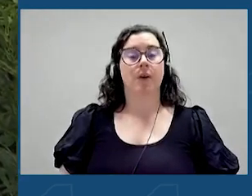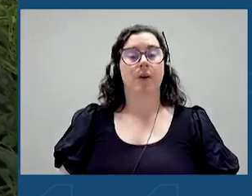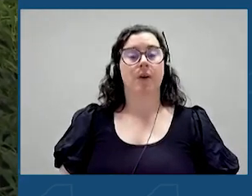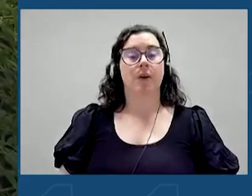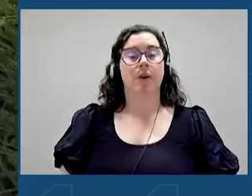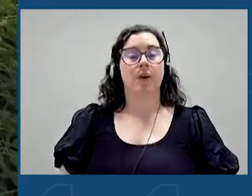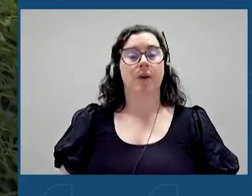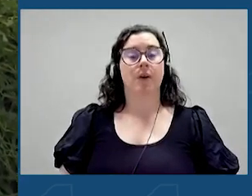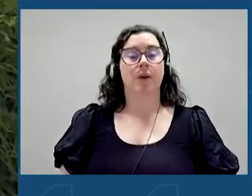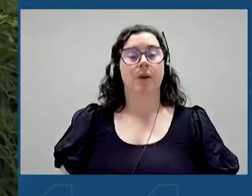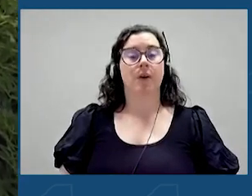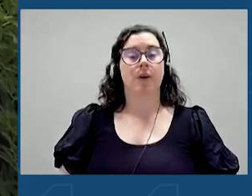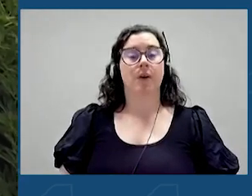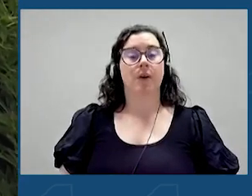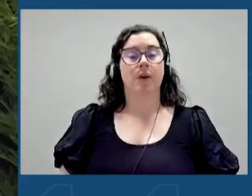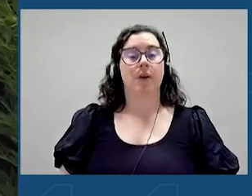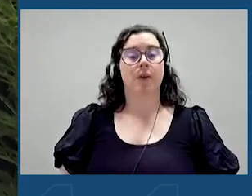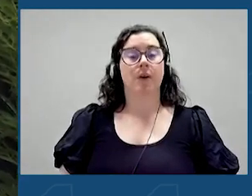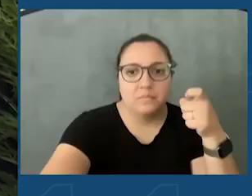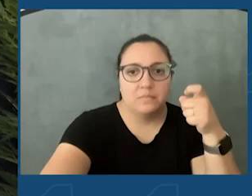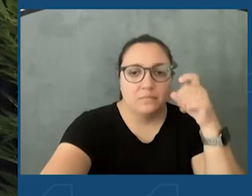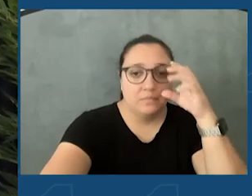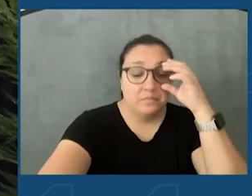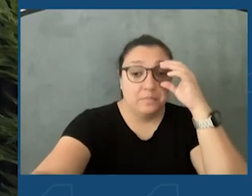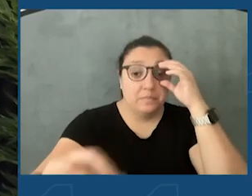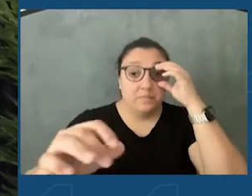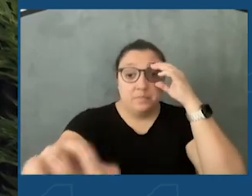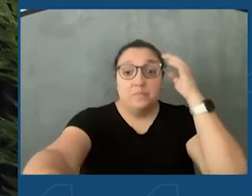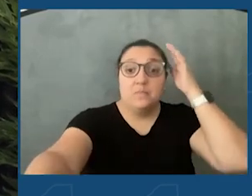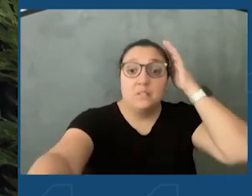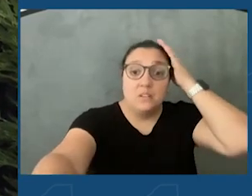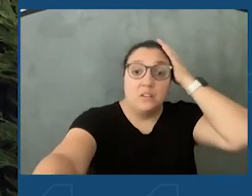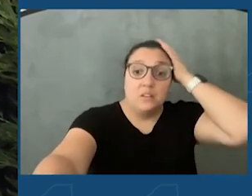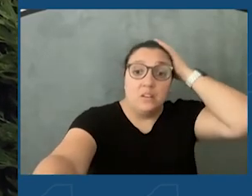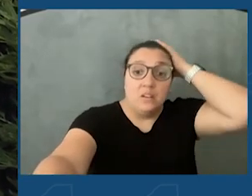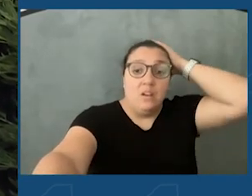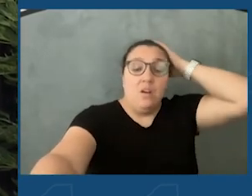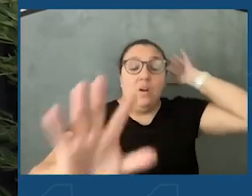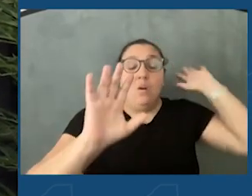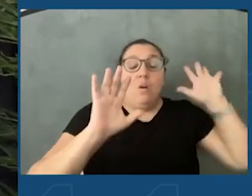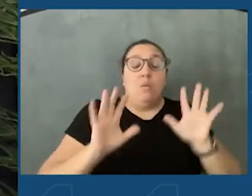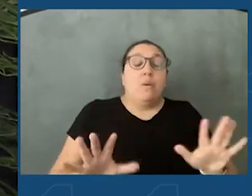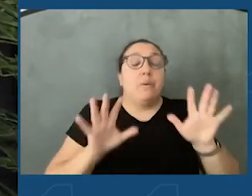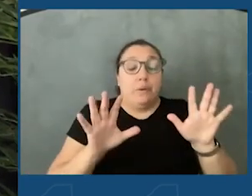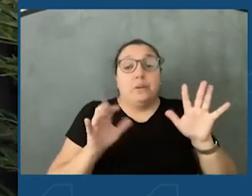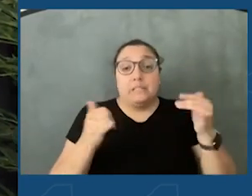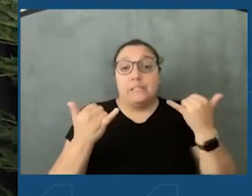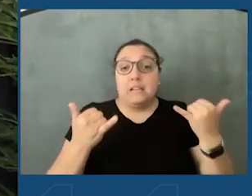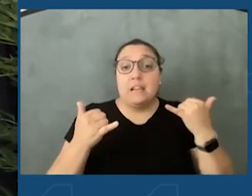I feel like I have to take deep breaths and savor this moment.